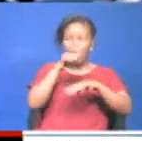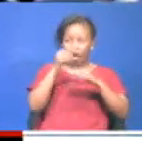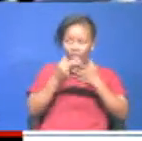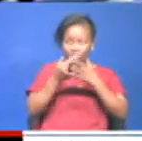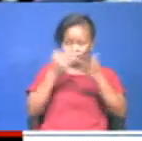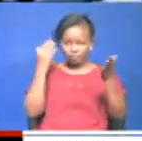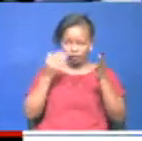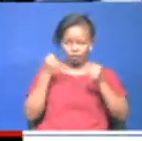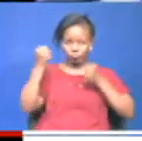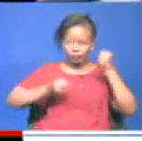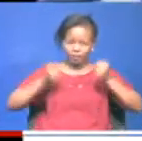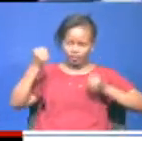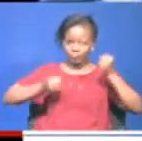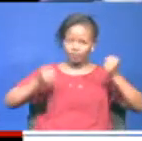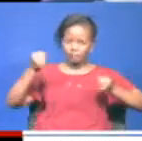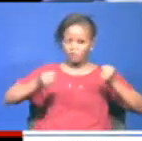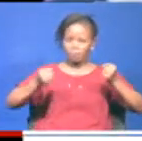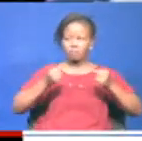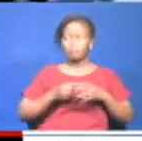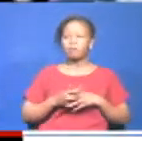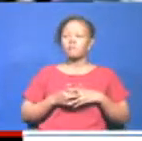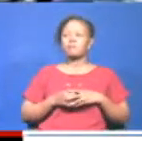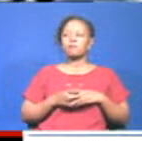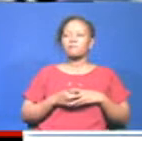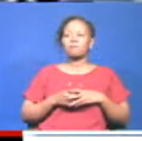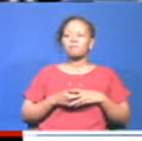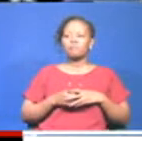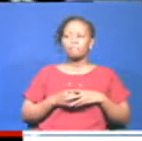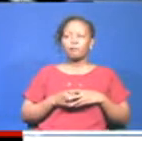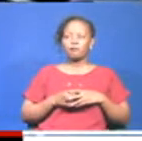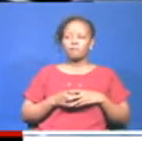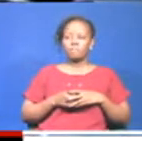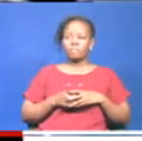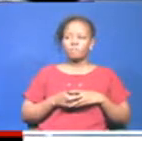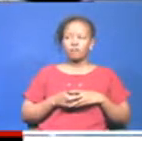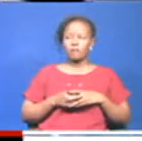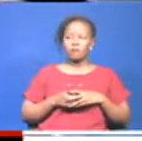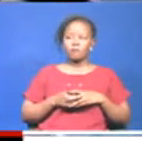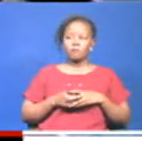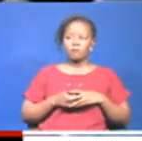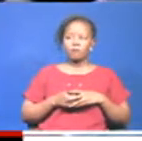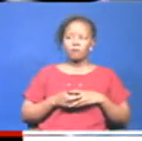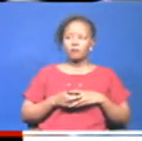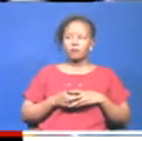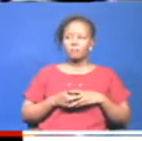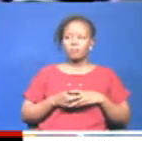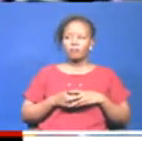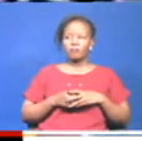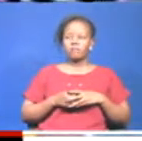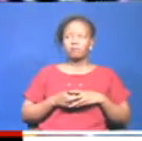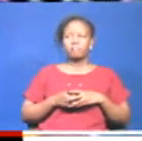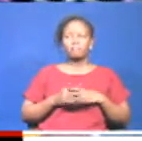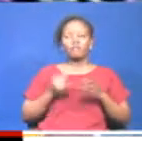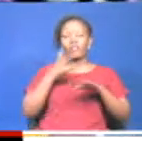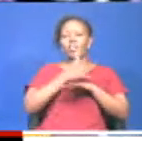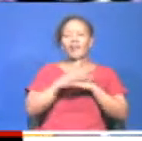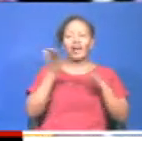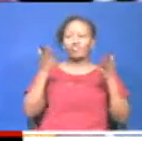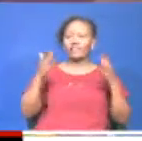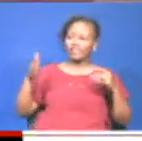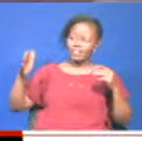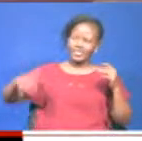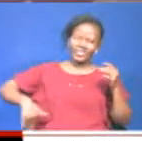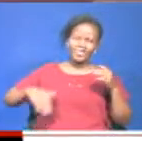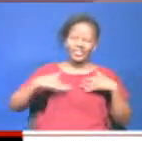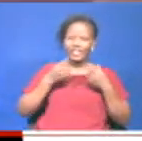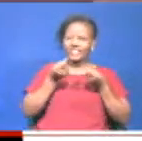Sani Brown in seven, Munyai just outside him in eight, and watch for Kone of the Ivory Coast. Despite the delays and little time to